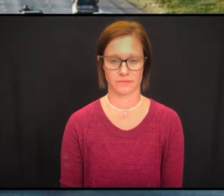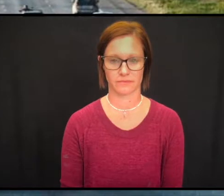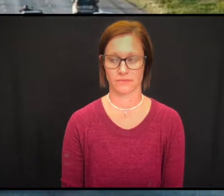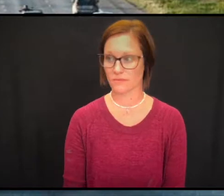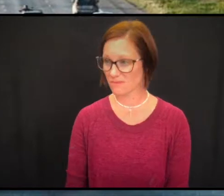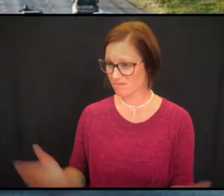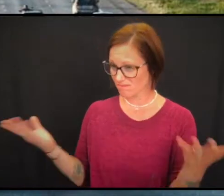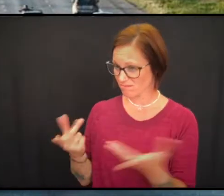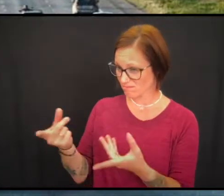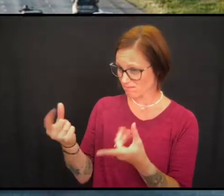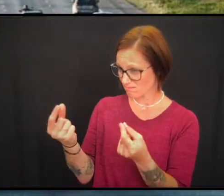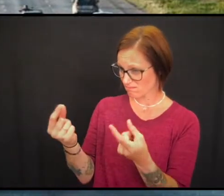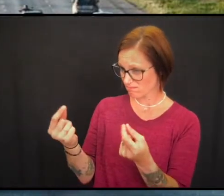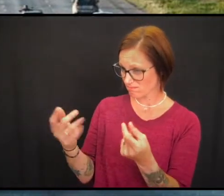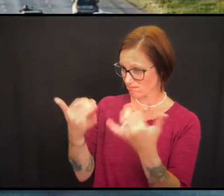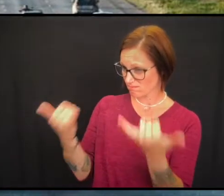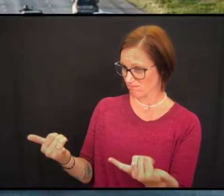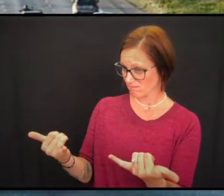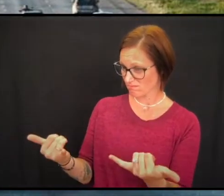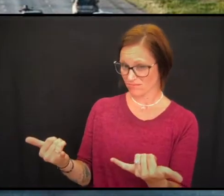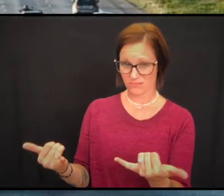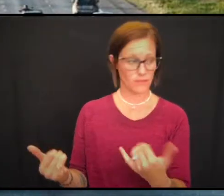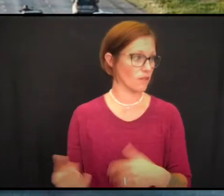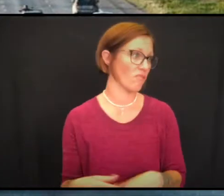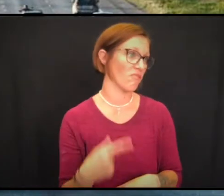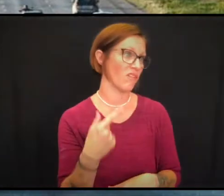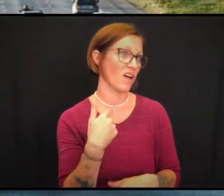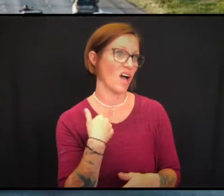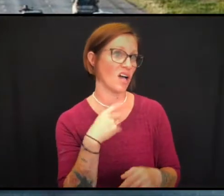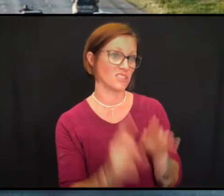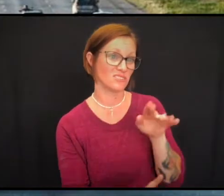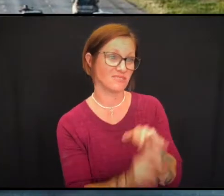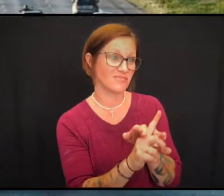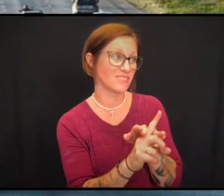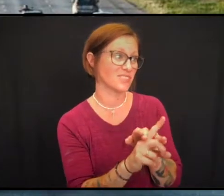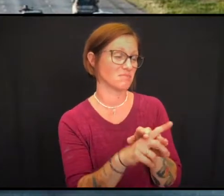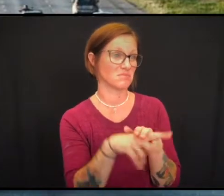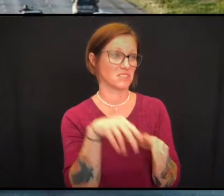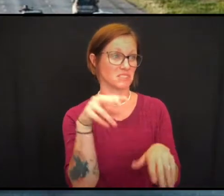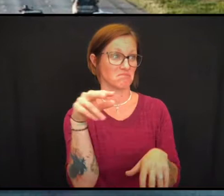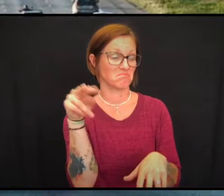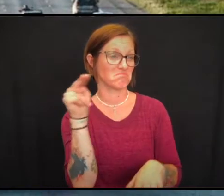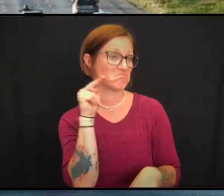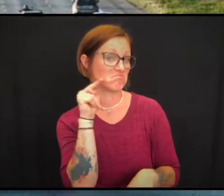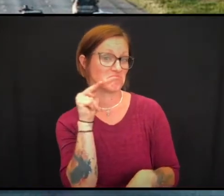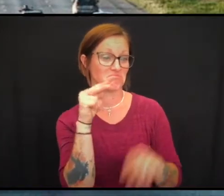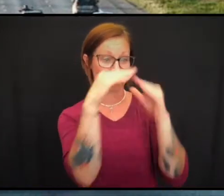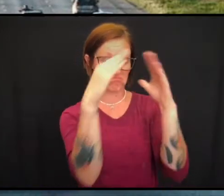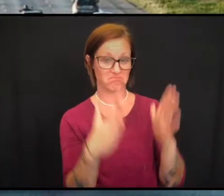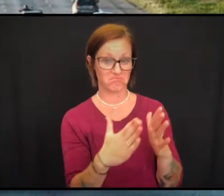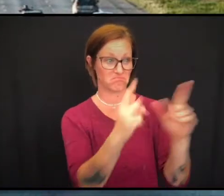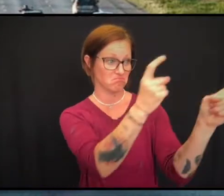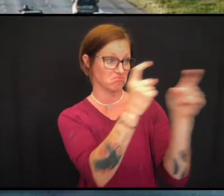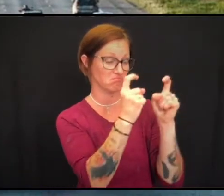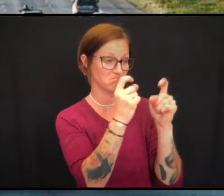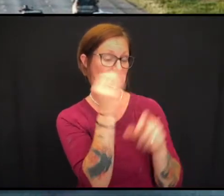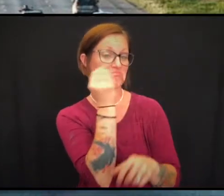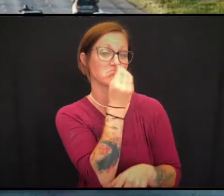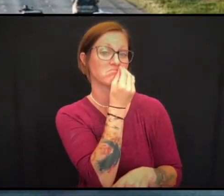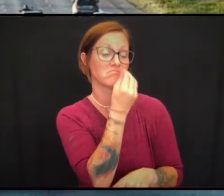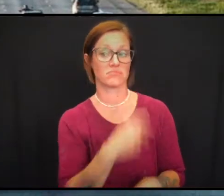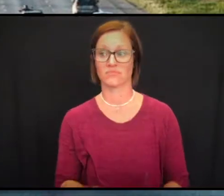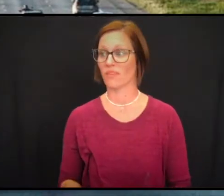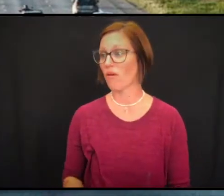What did you do today? I went to my niece's house and she gave me flowers for our anniversary. That was nice of